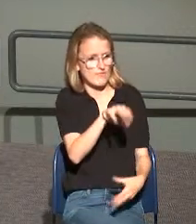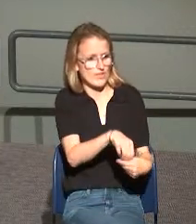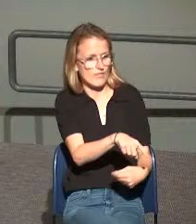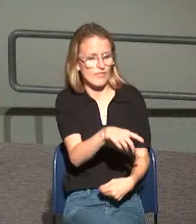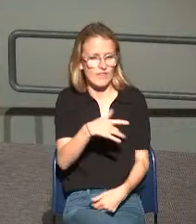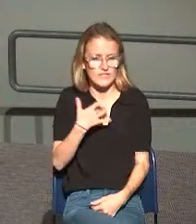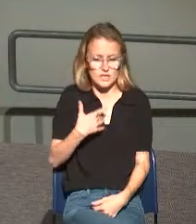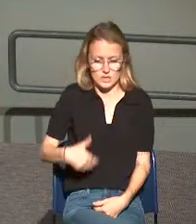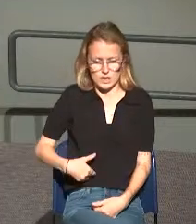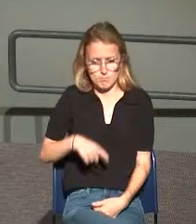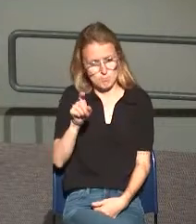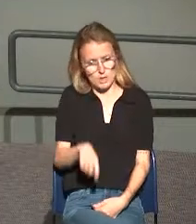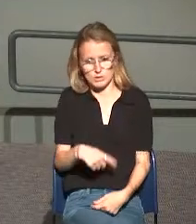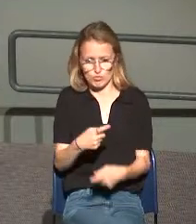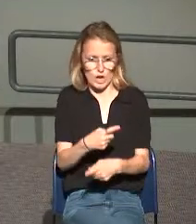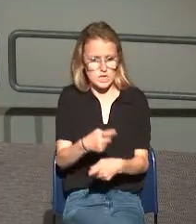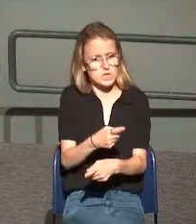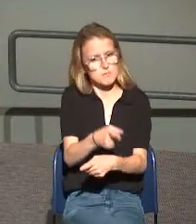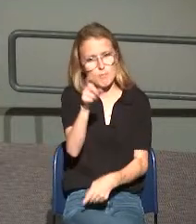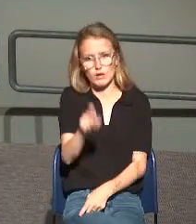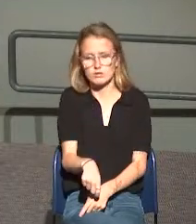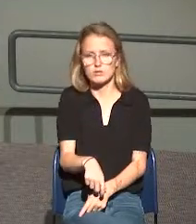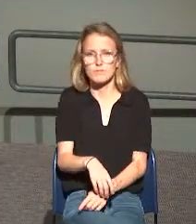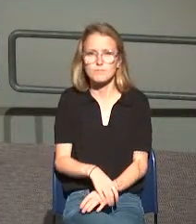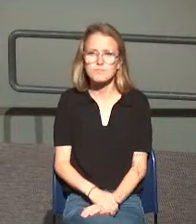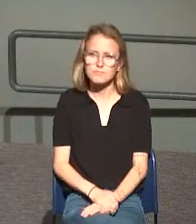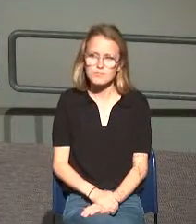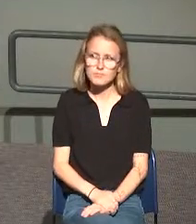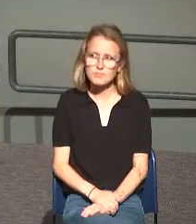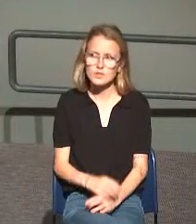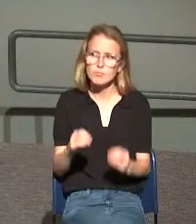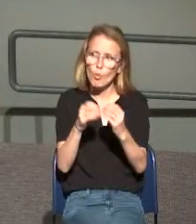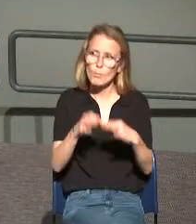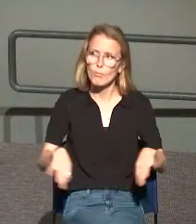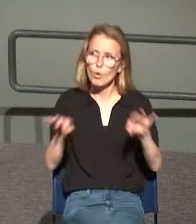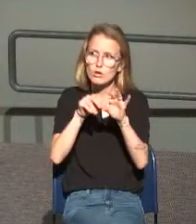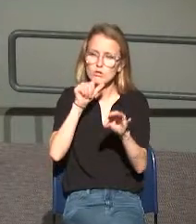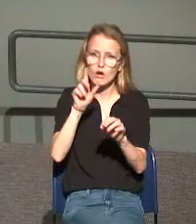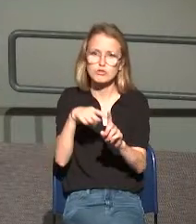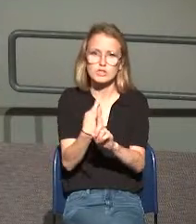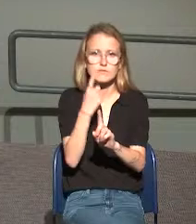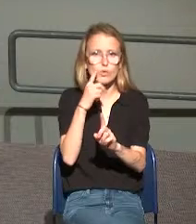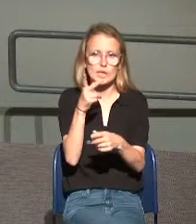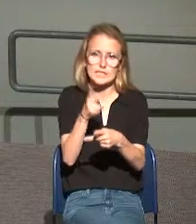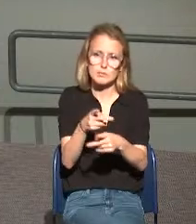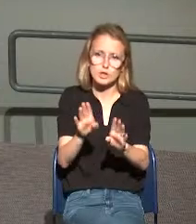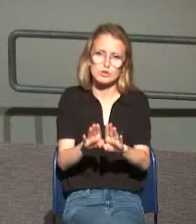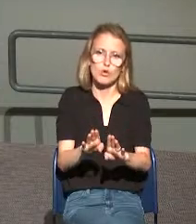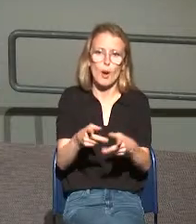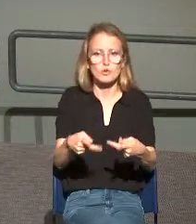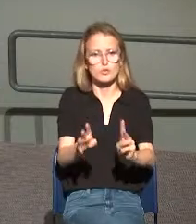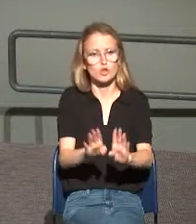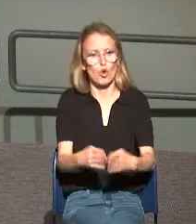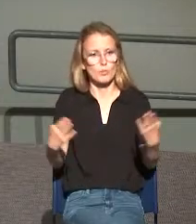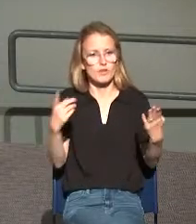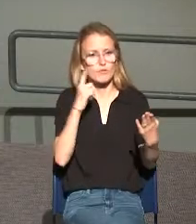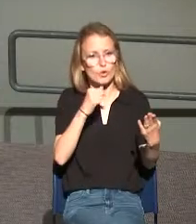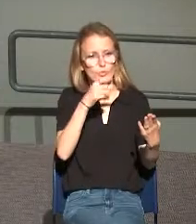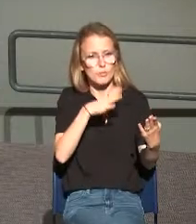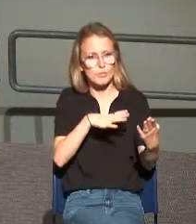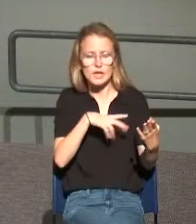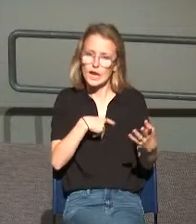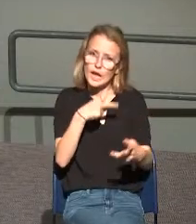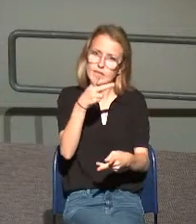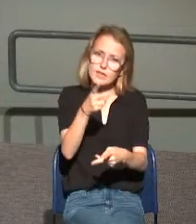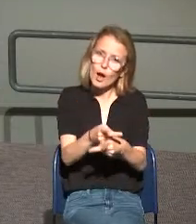had to do a really good job. But I think more importantly, not just for, you know, keeping that door open for other women, I kept that door open for